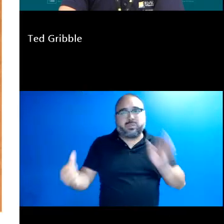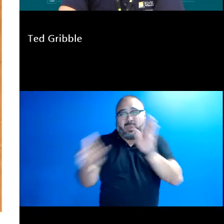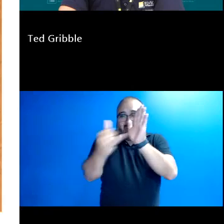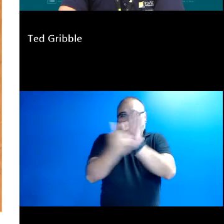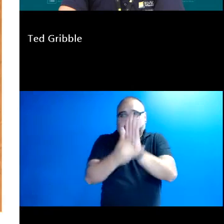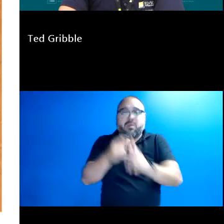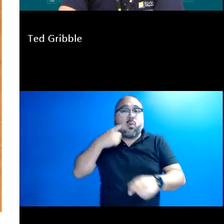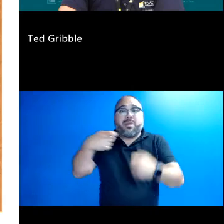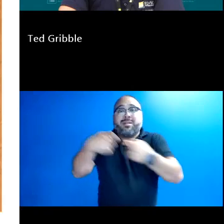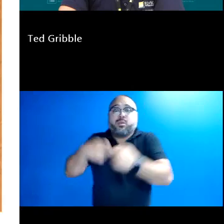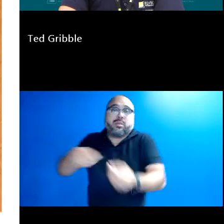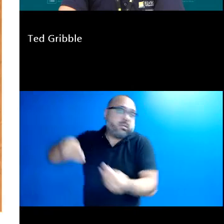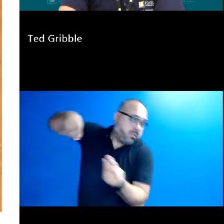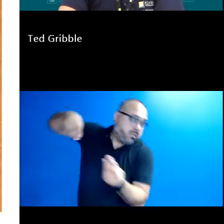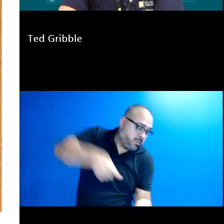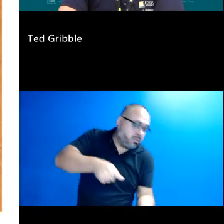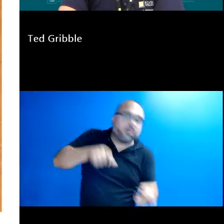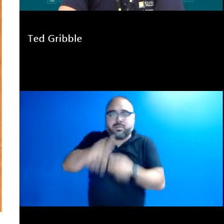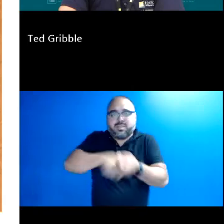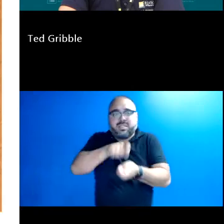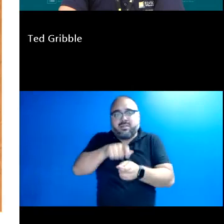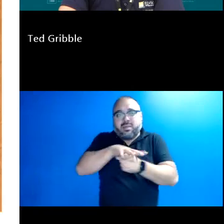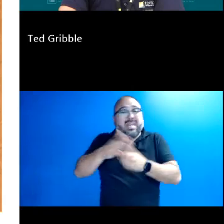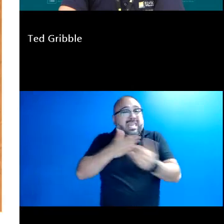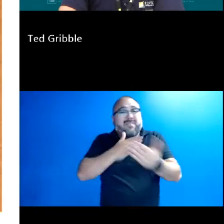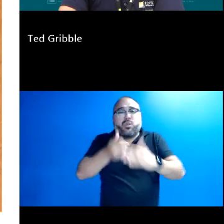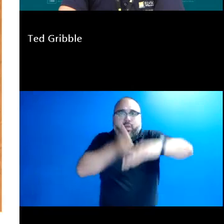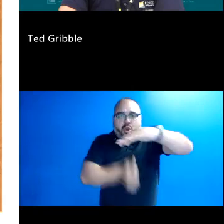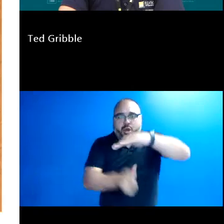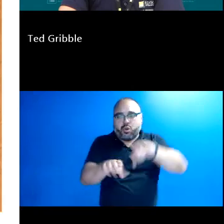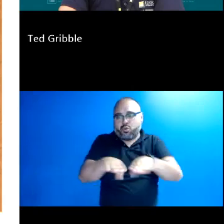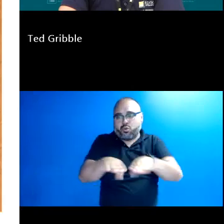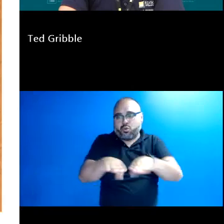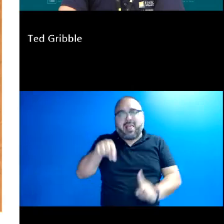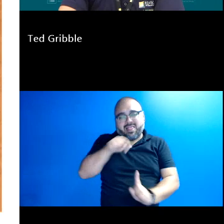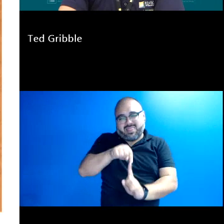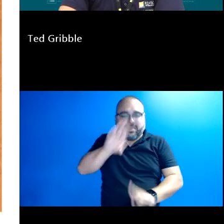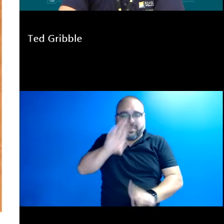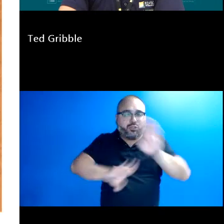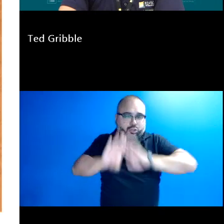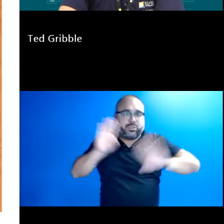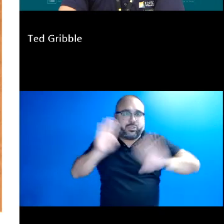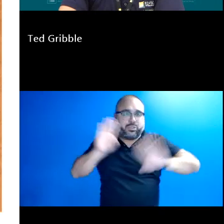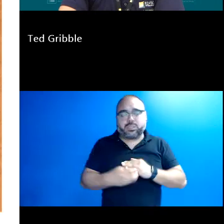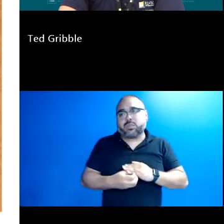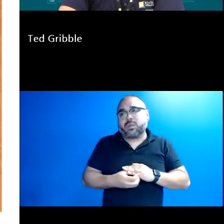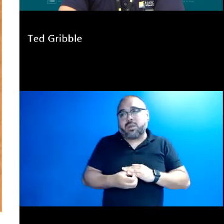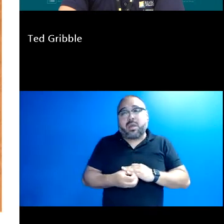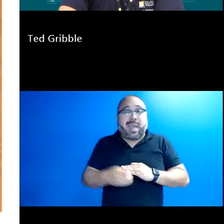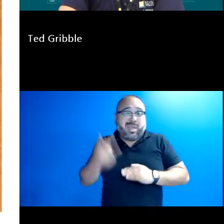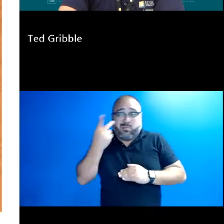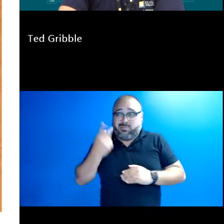to those particular customers, even though they're undergrounded. So that's the frustration there. And we share it, and we